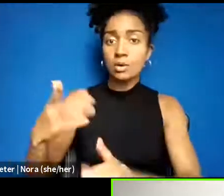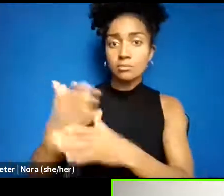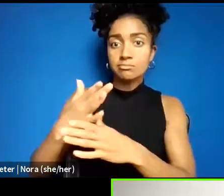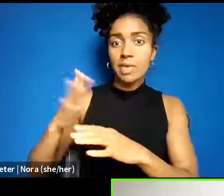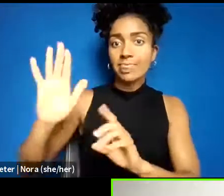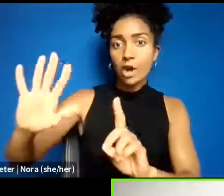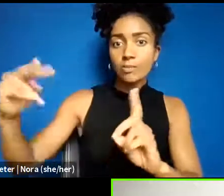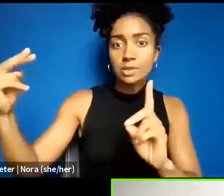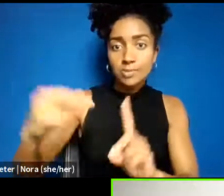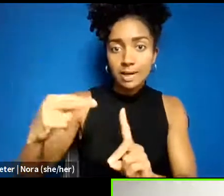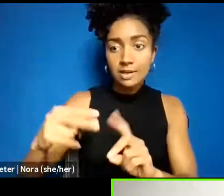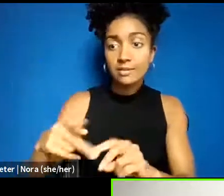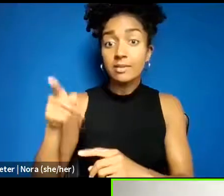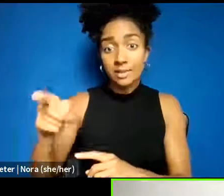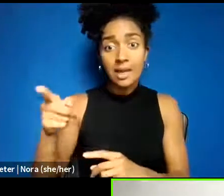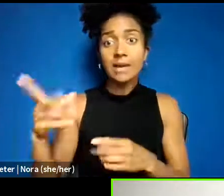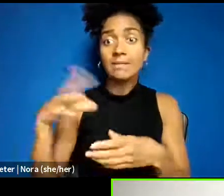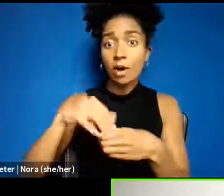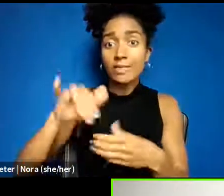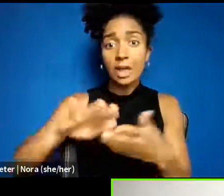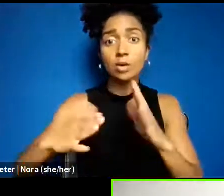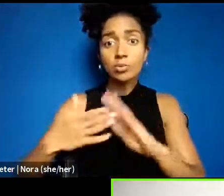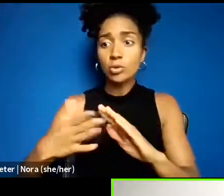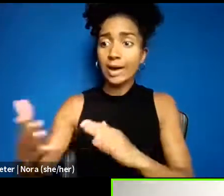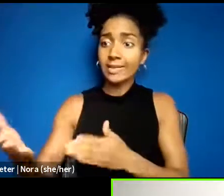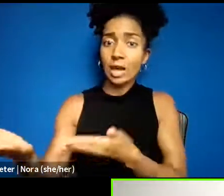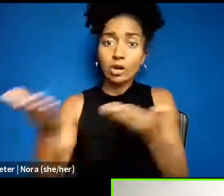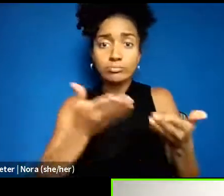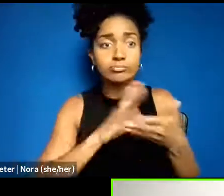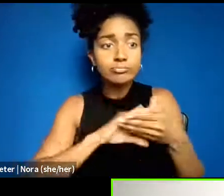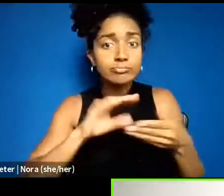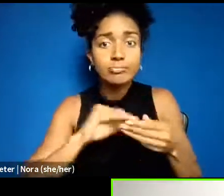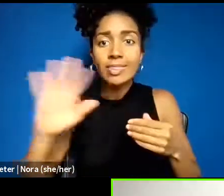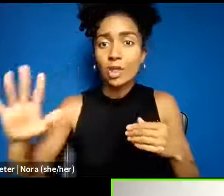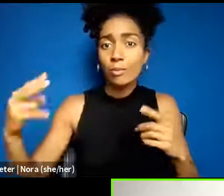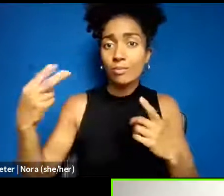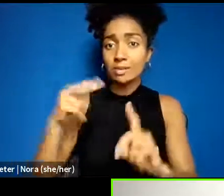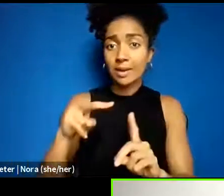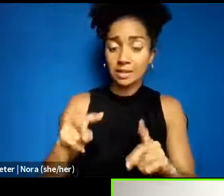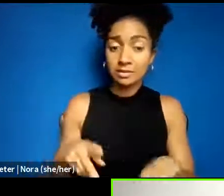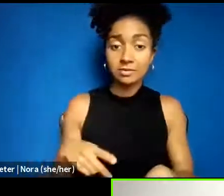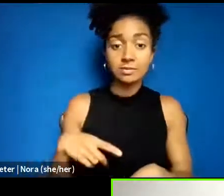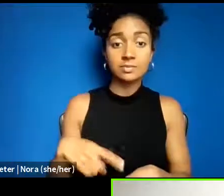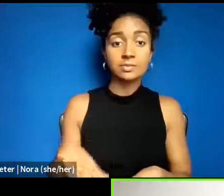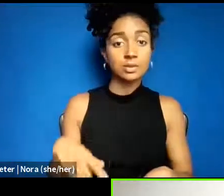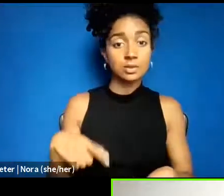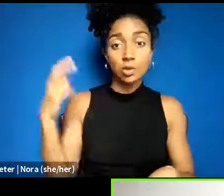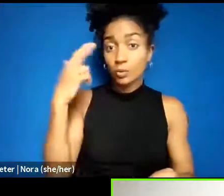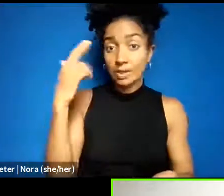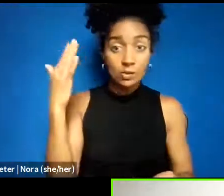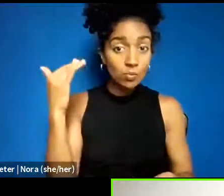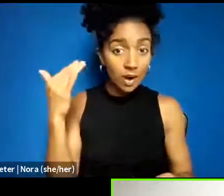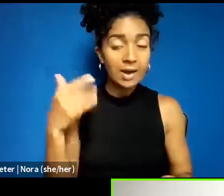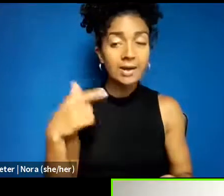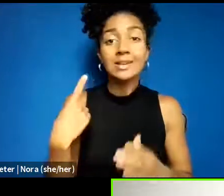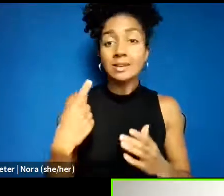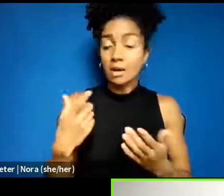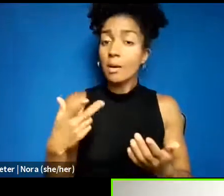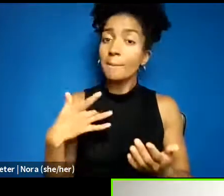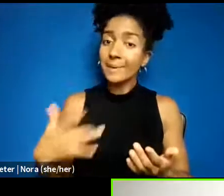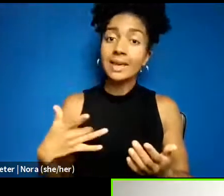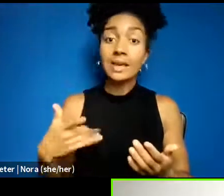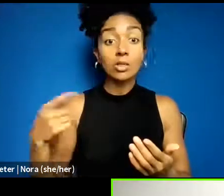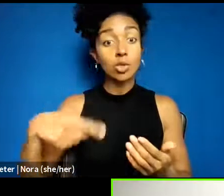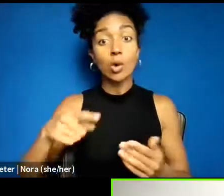a specific community. And the idea behind it is that it's often honest and uncomfortable conversations. We've